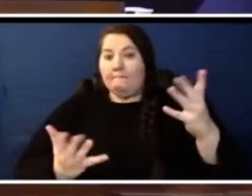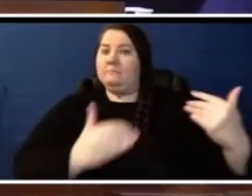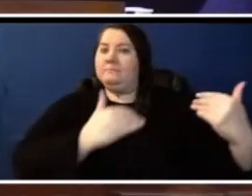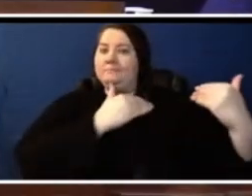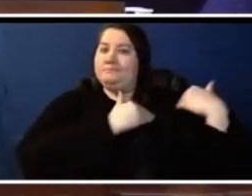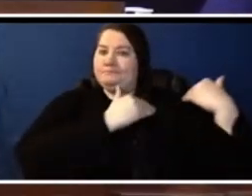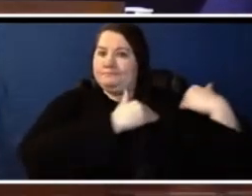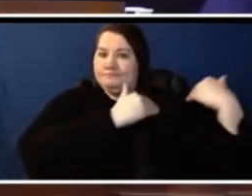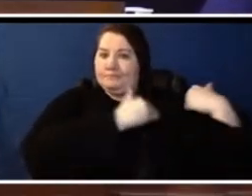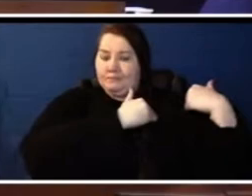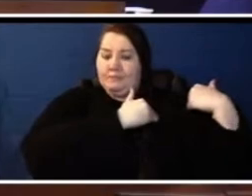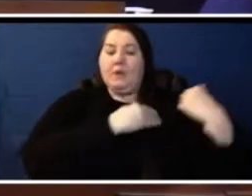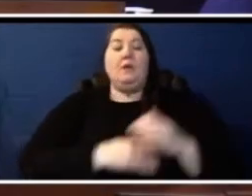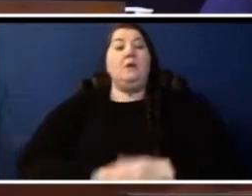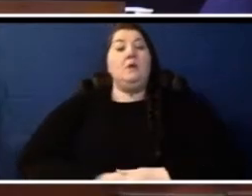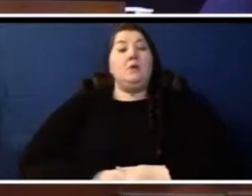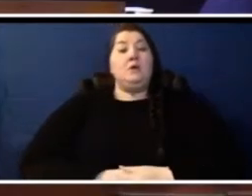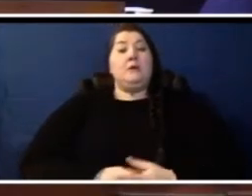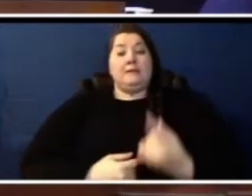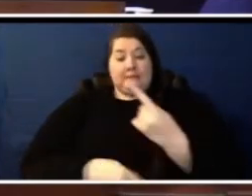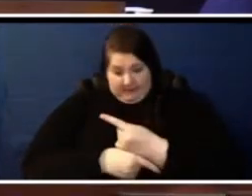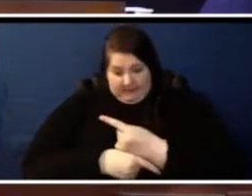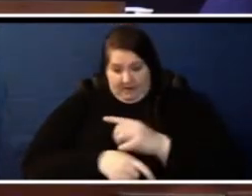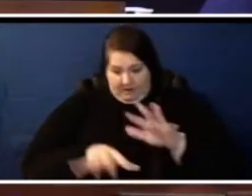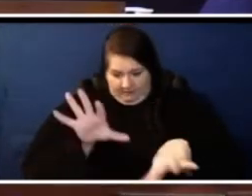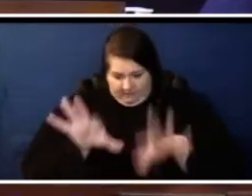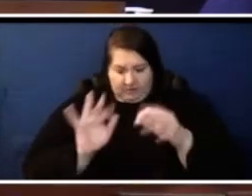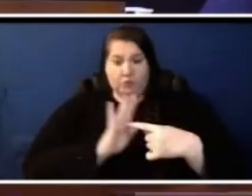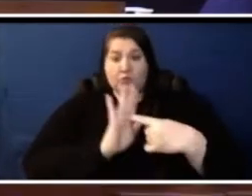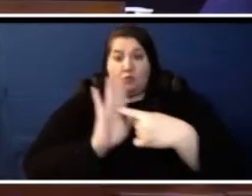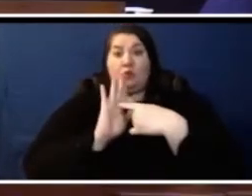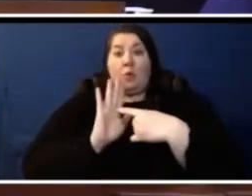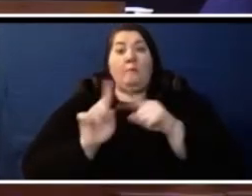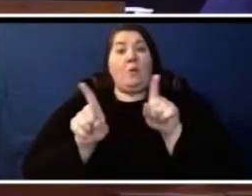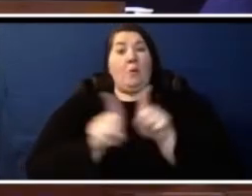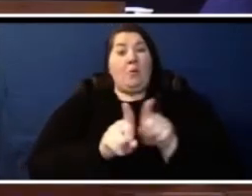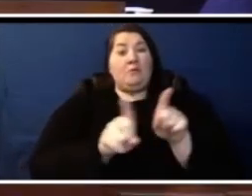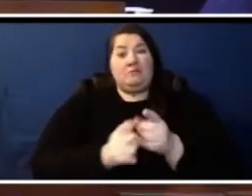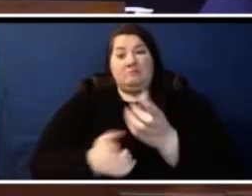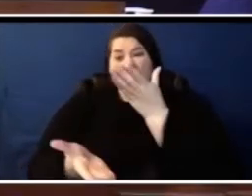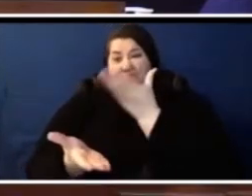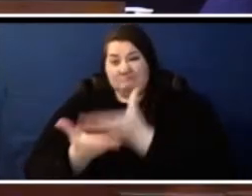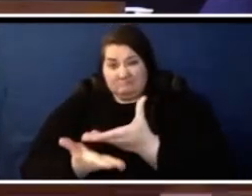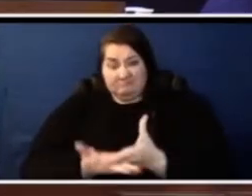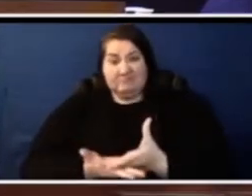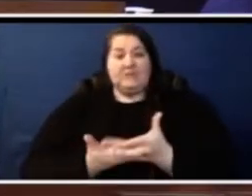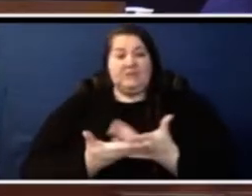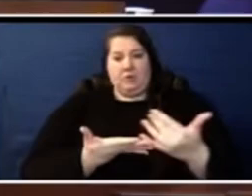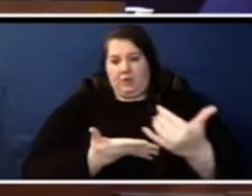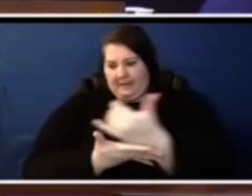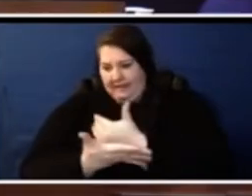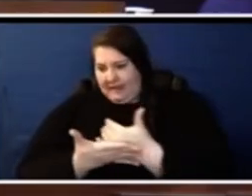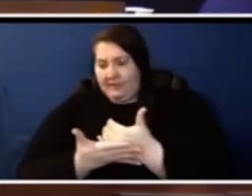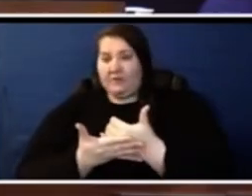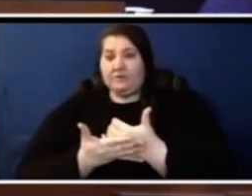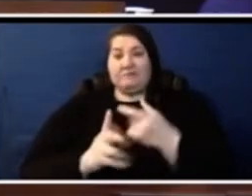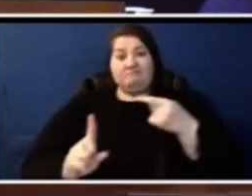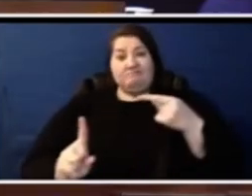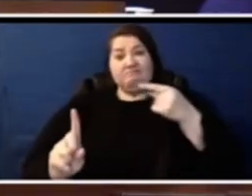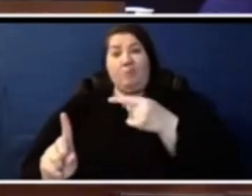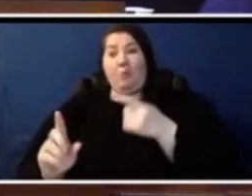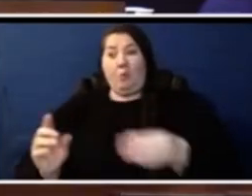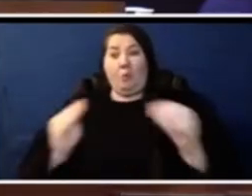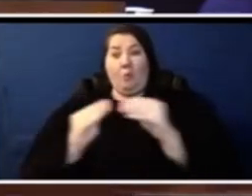our findings, we will also show that evidence we've gathered points to further